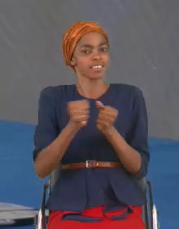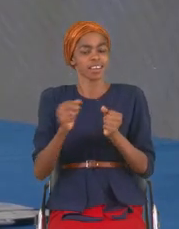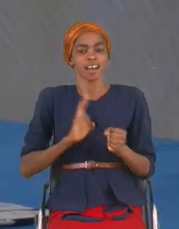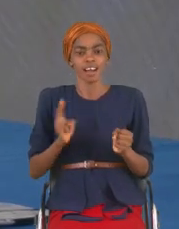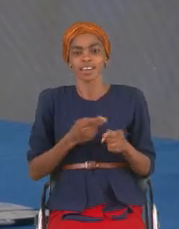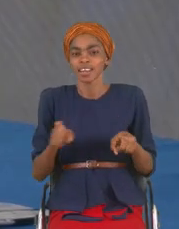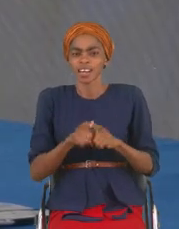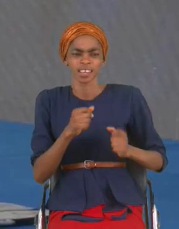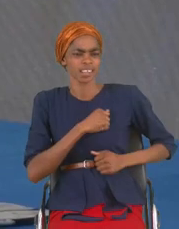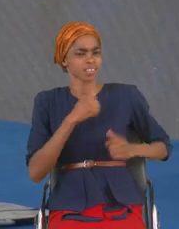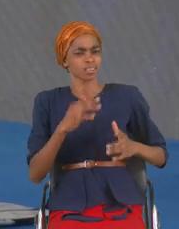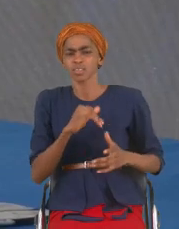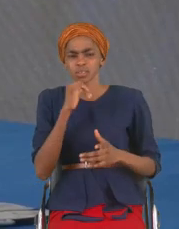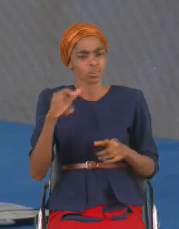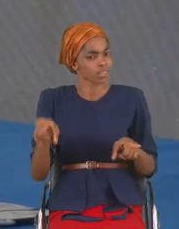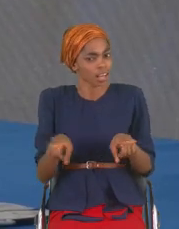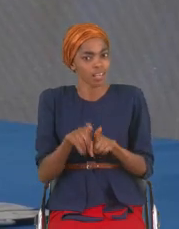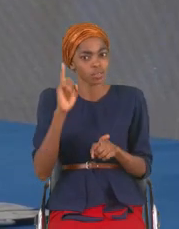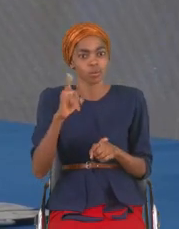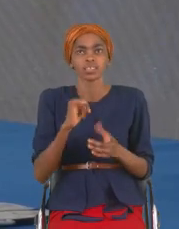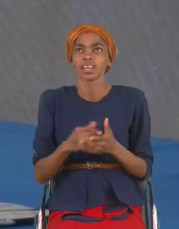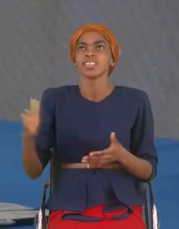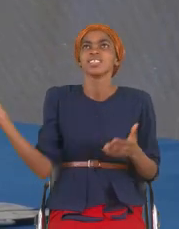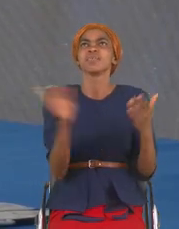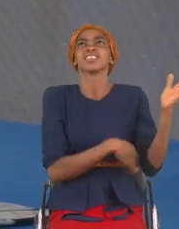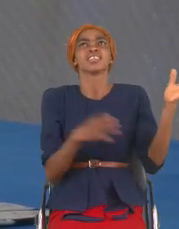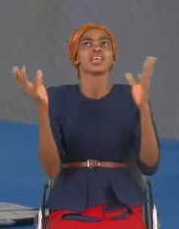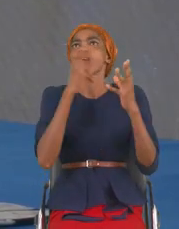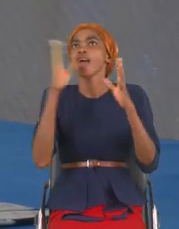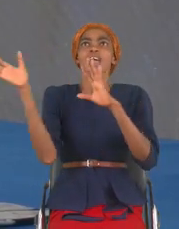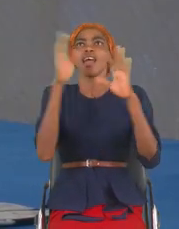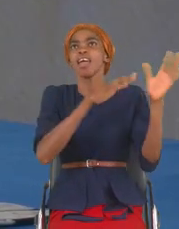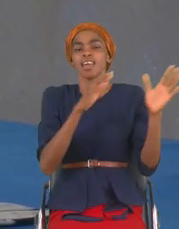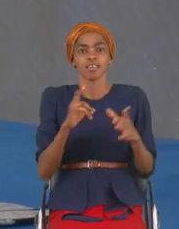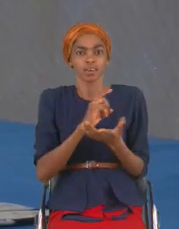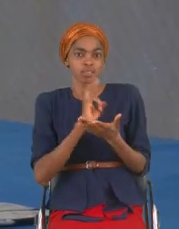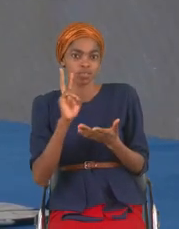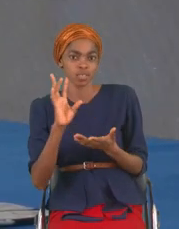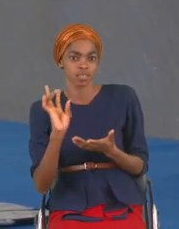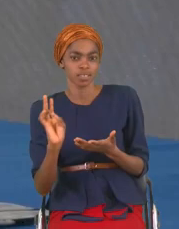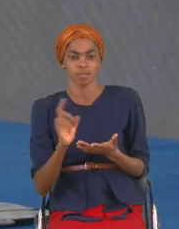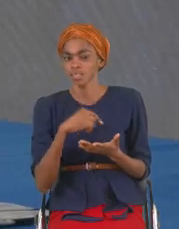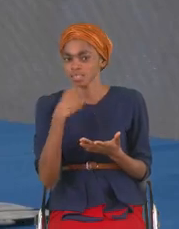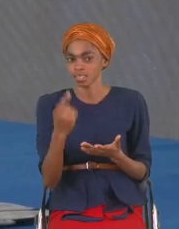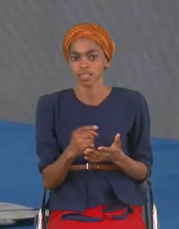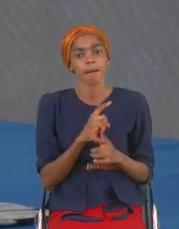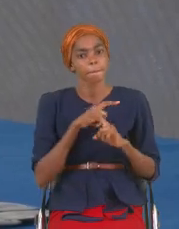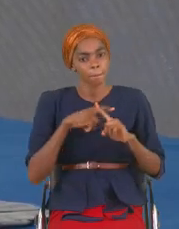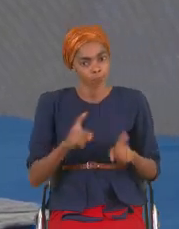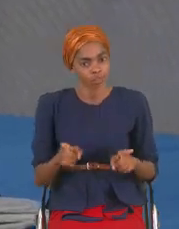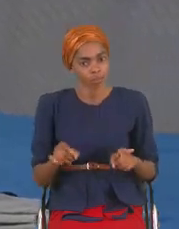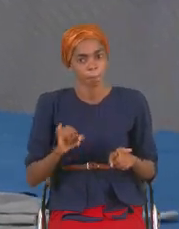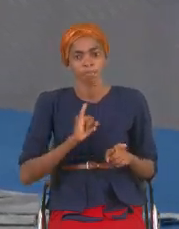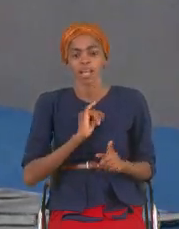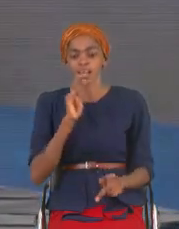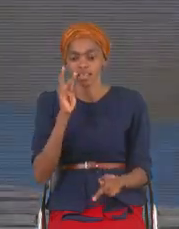soldier, not as one beating the air. In verse 27, it says, but I